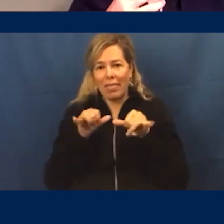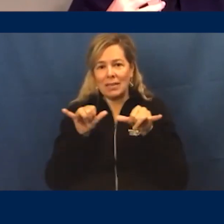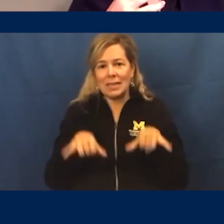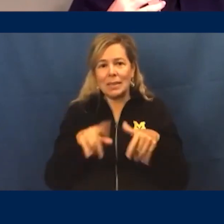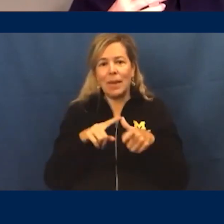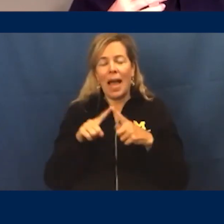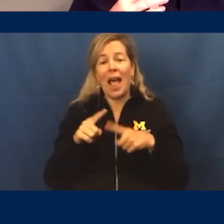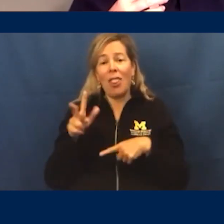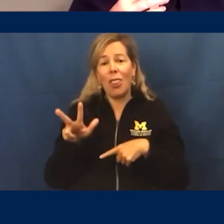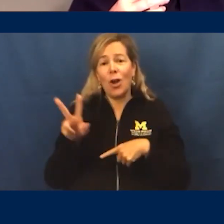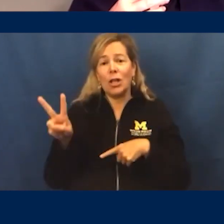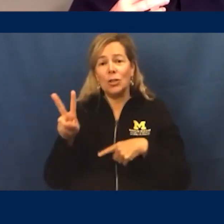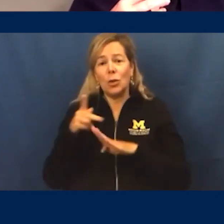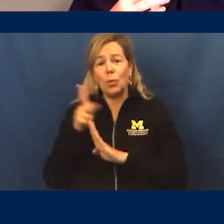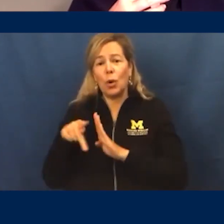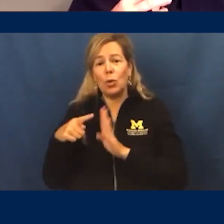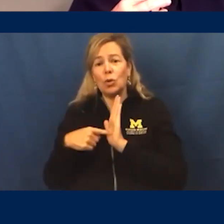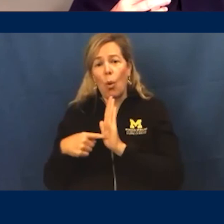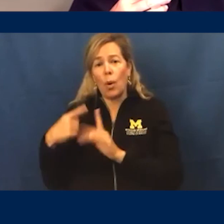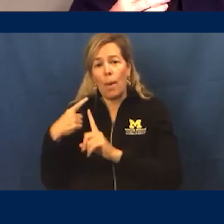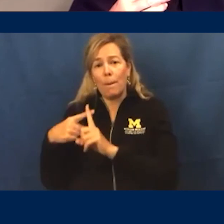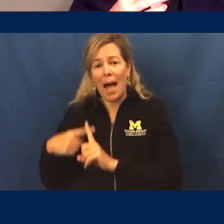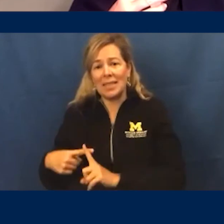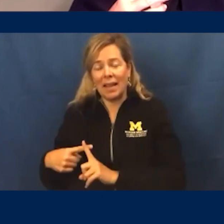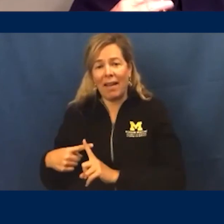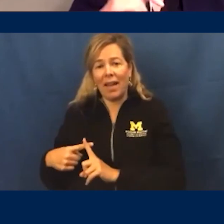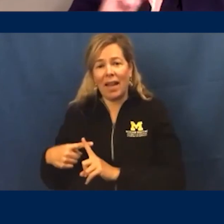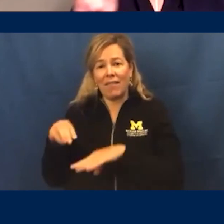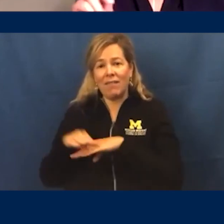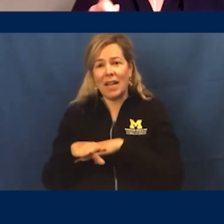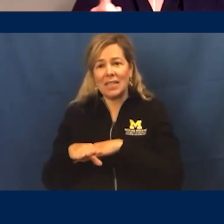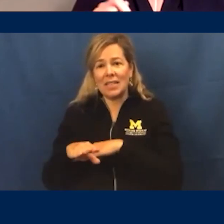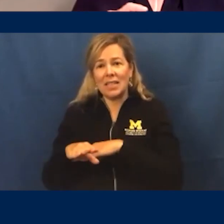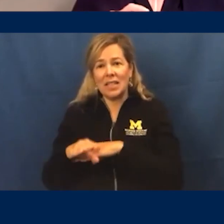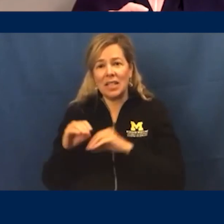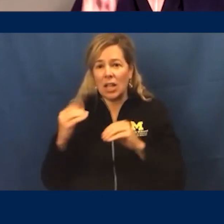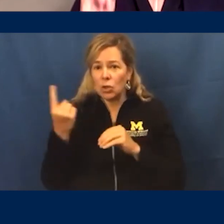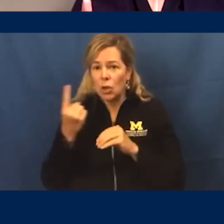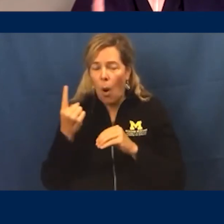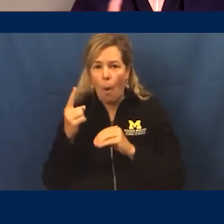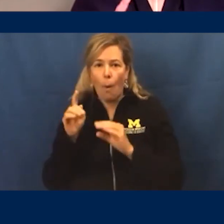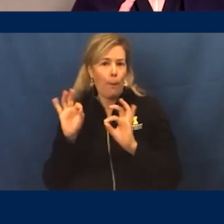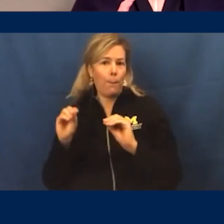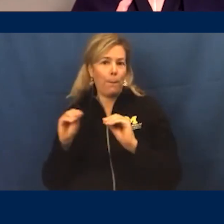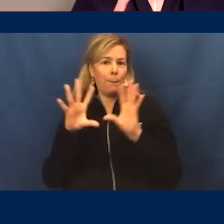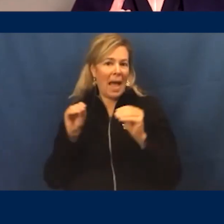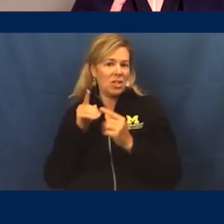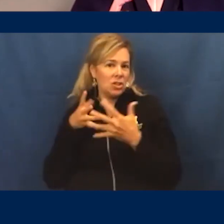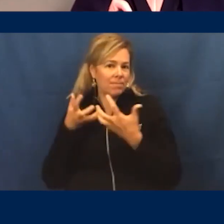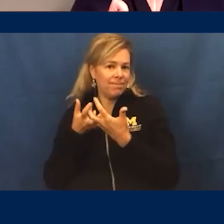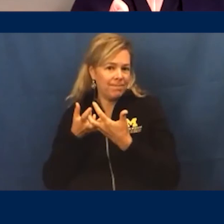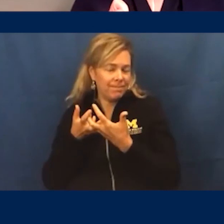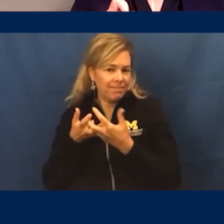32 programs showed positive effects. And here are there's no single magic bullet, but here are some of the